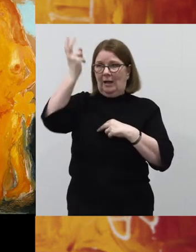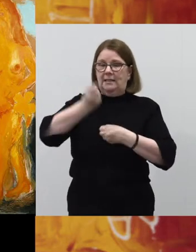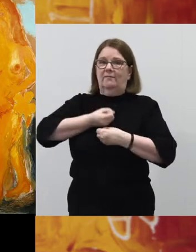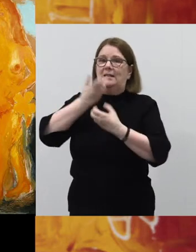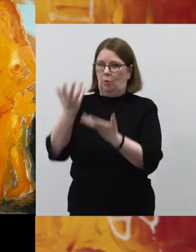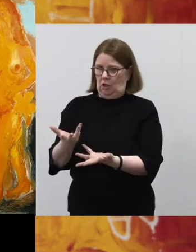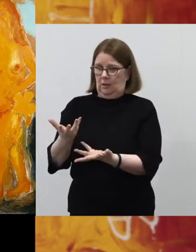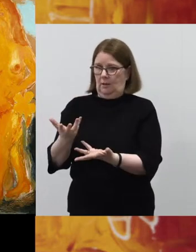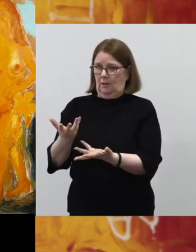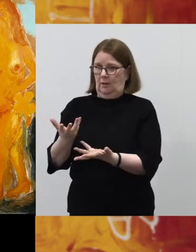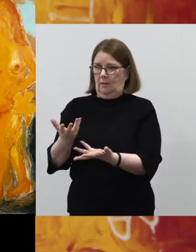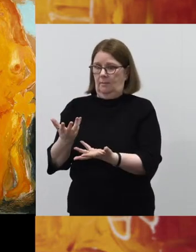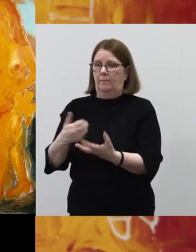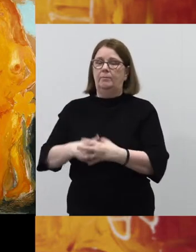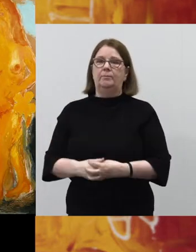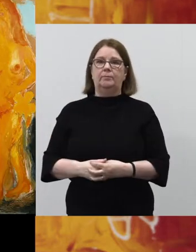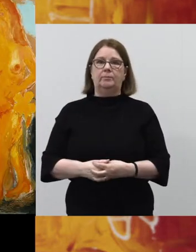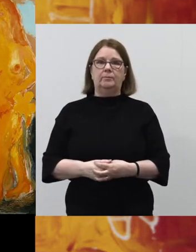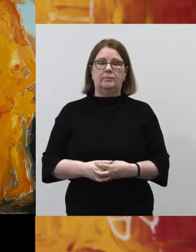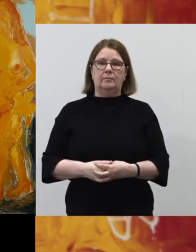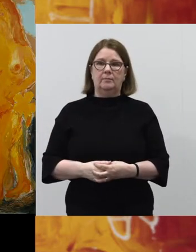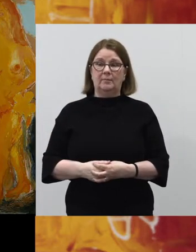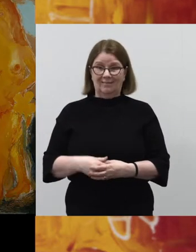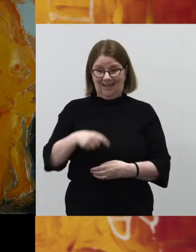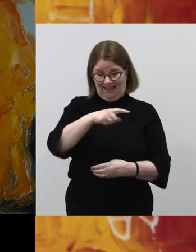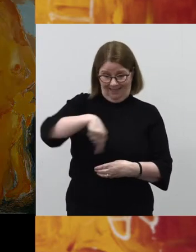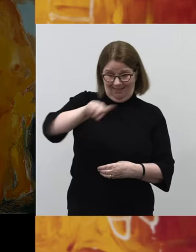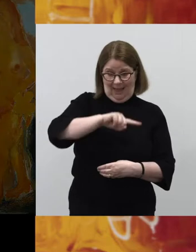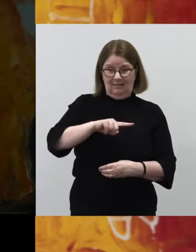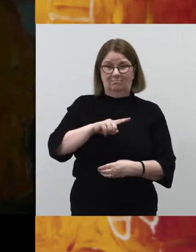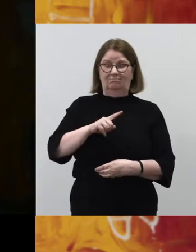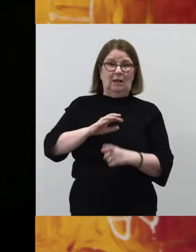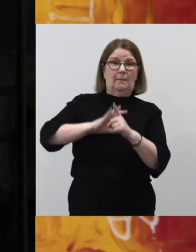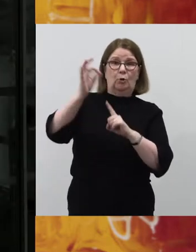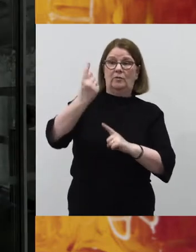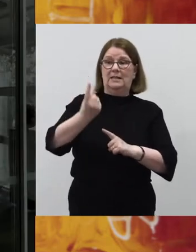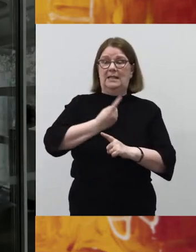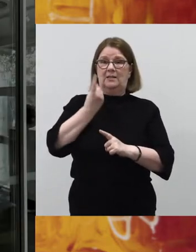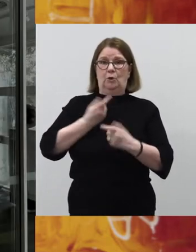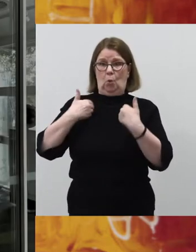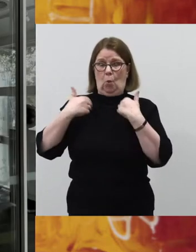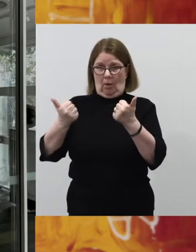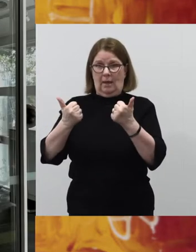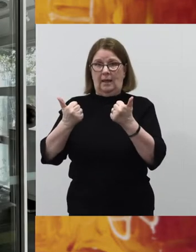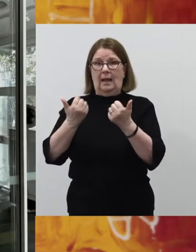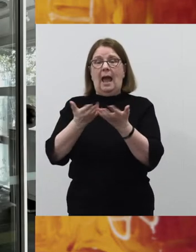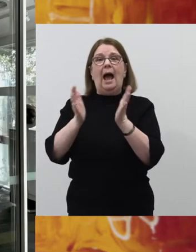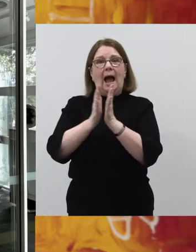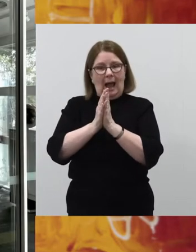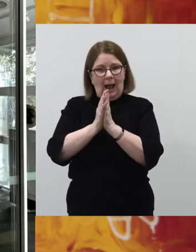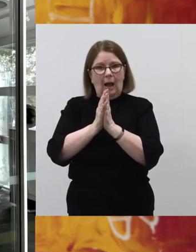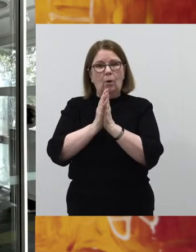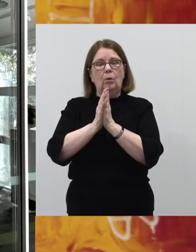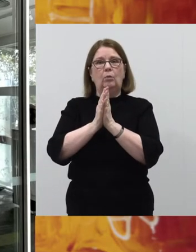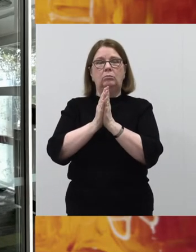more productive lives. So please use this upcoming break to view the works of the courageous and generous artists